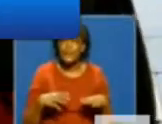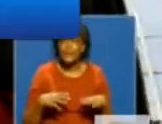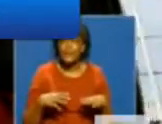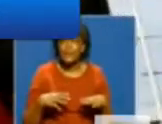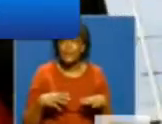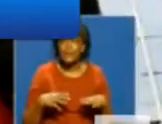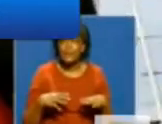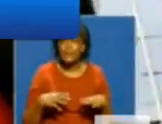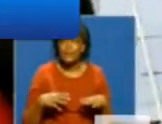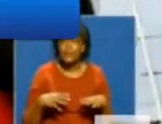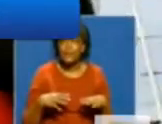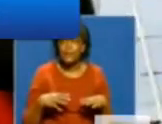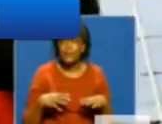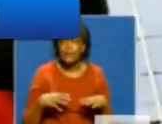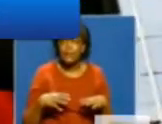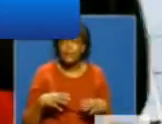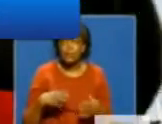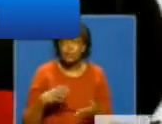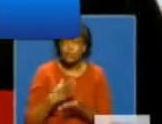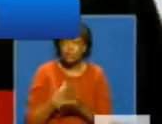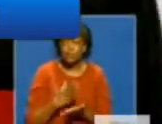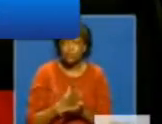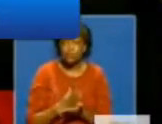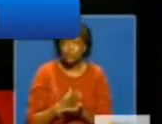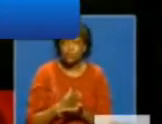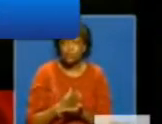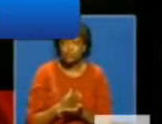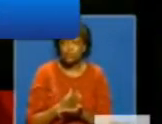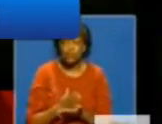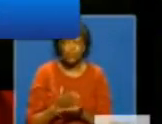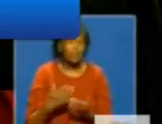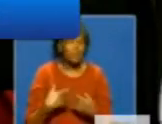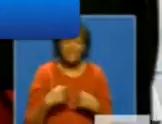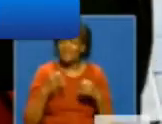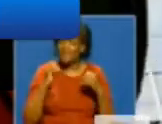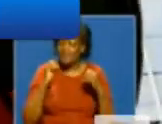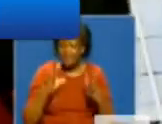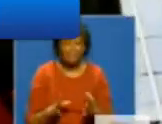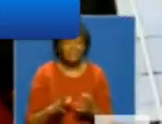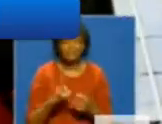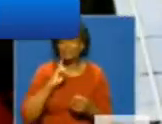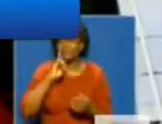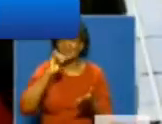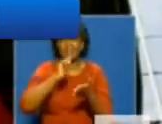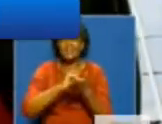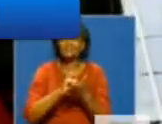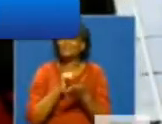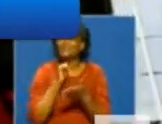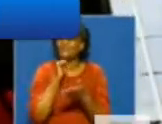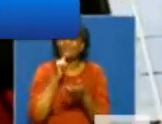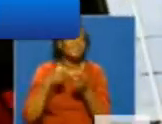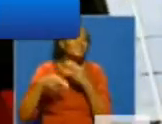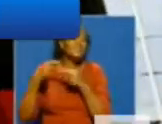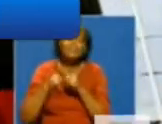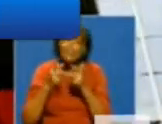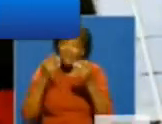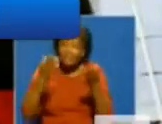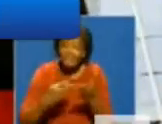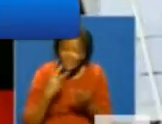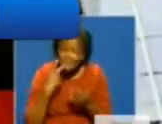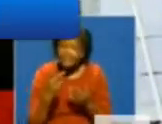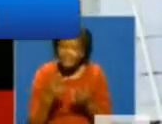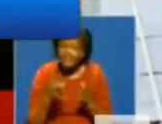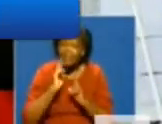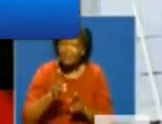On its face, there is nothing to suggest, not even in the history, and I invite you to even look at the report